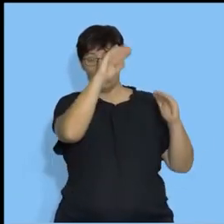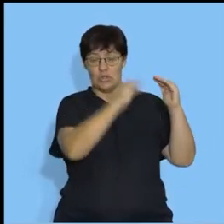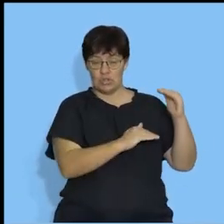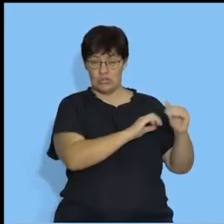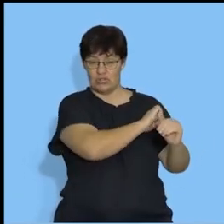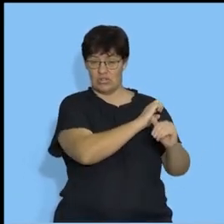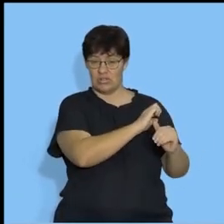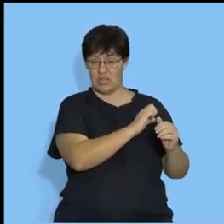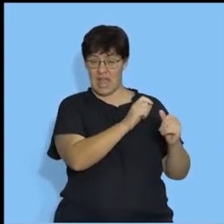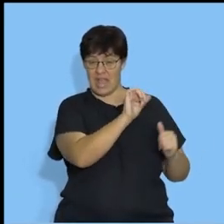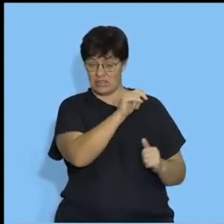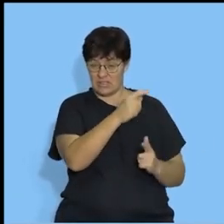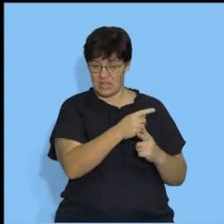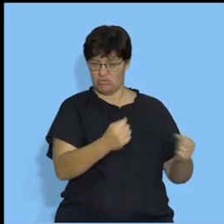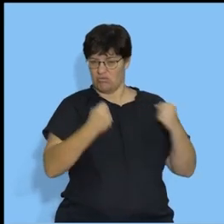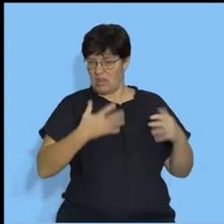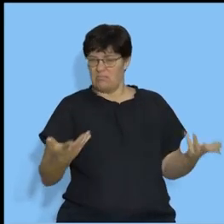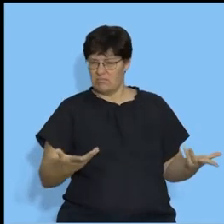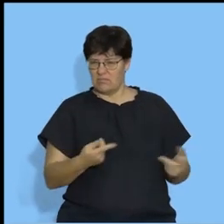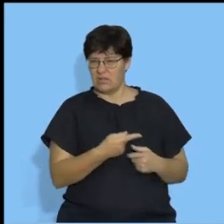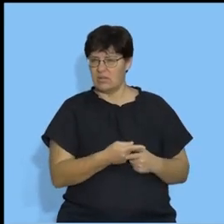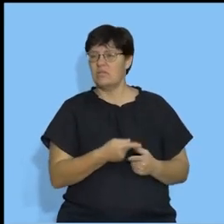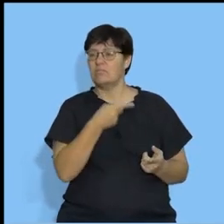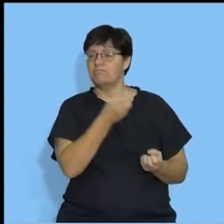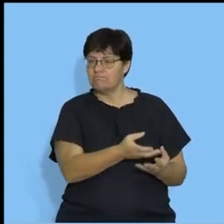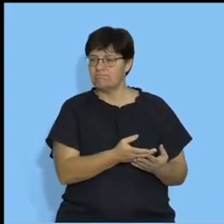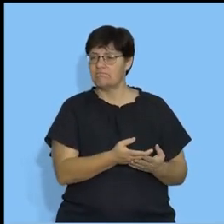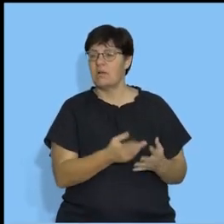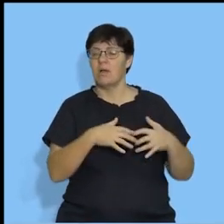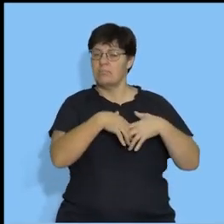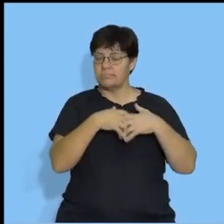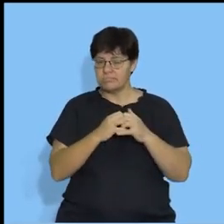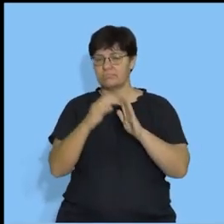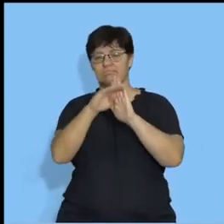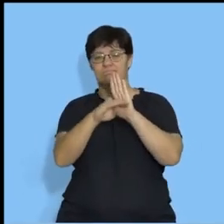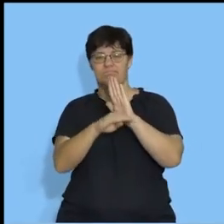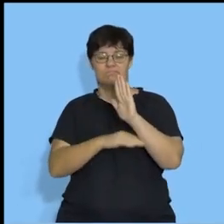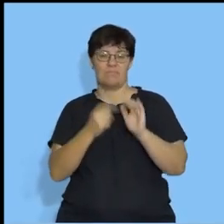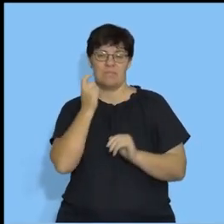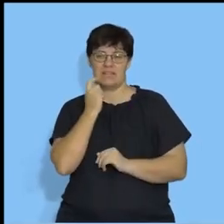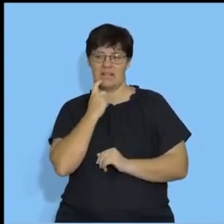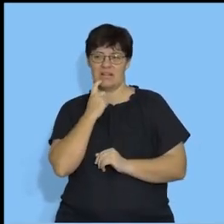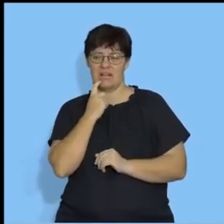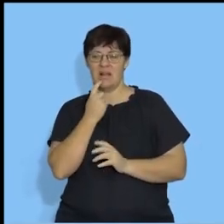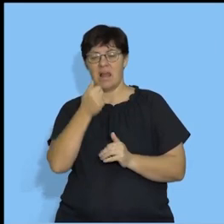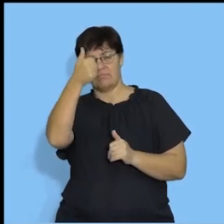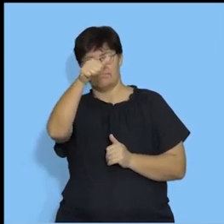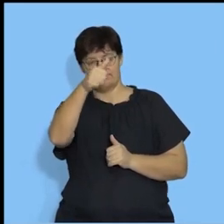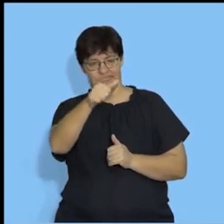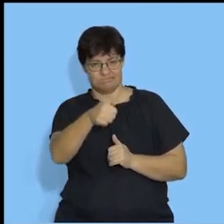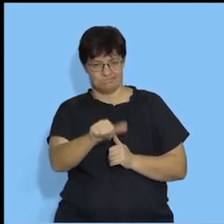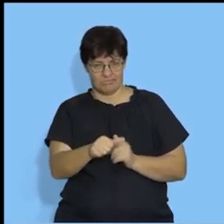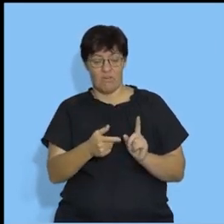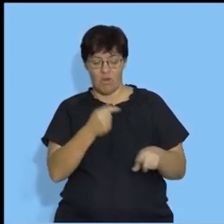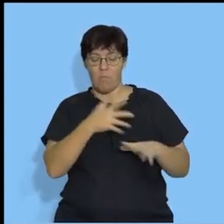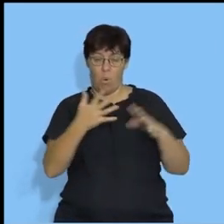reaction, they actually provide a method for establishing a list of metals in the order or a sequence from the strongest